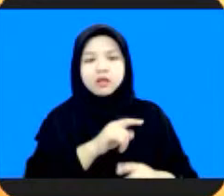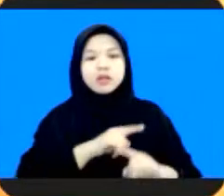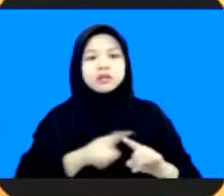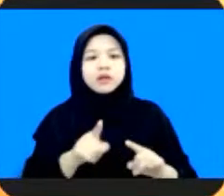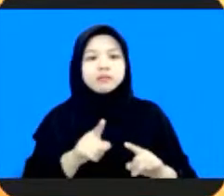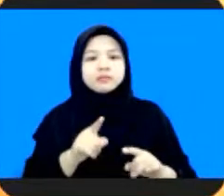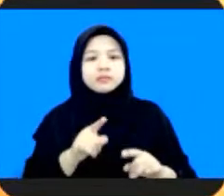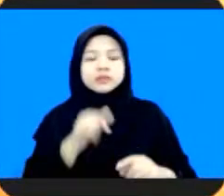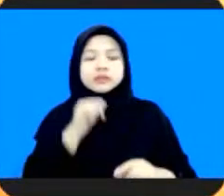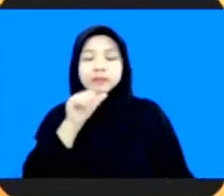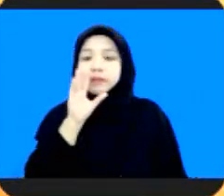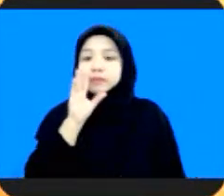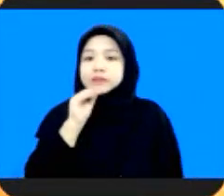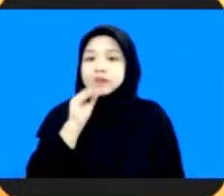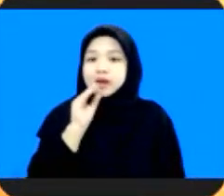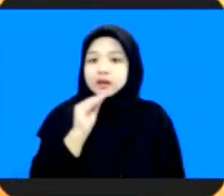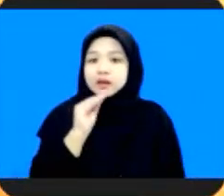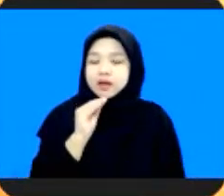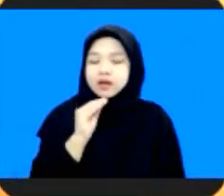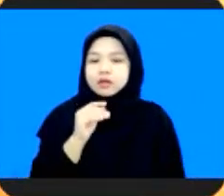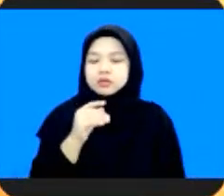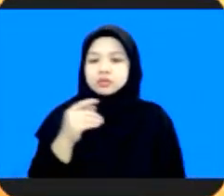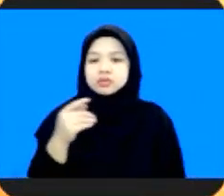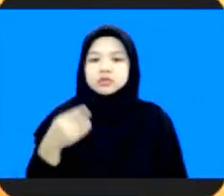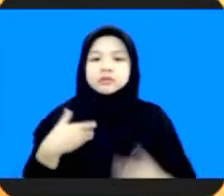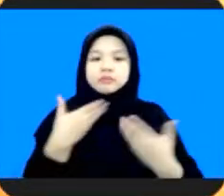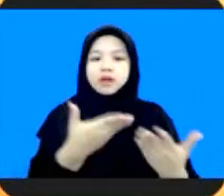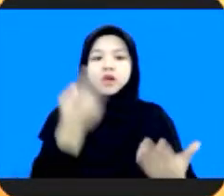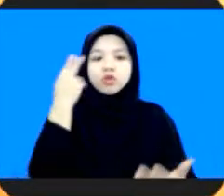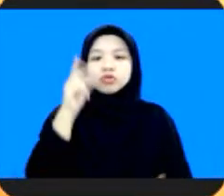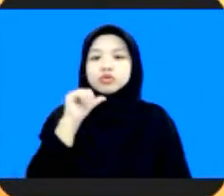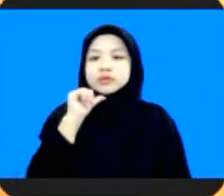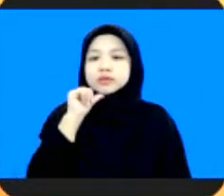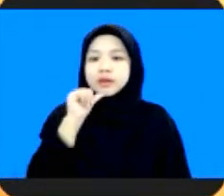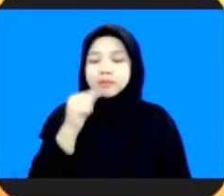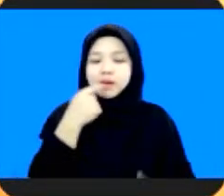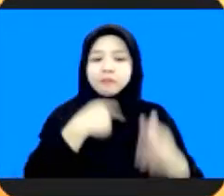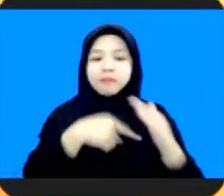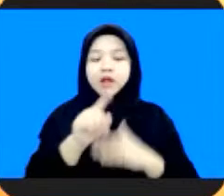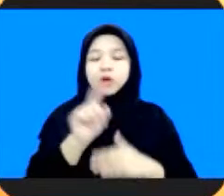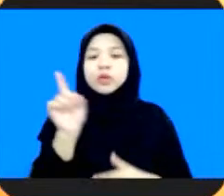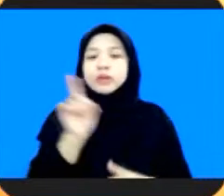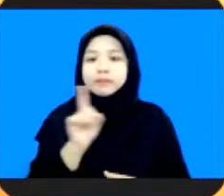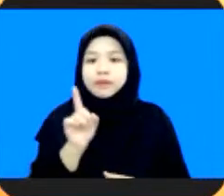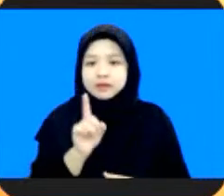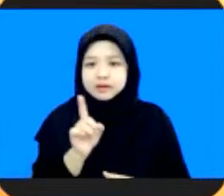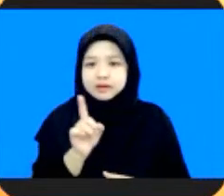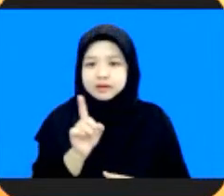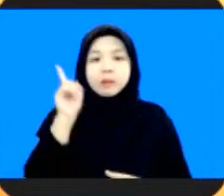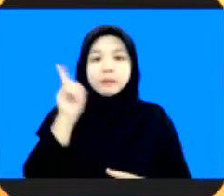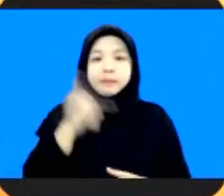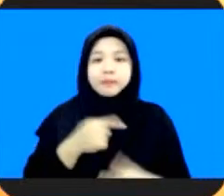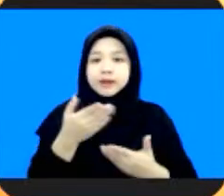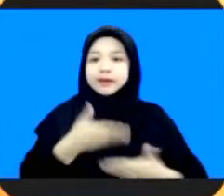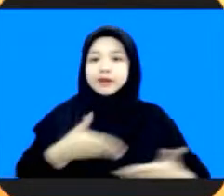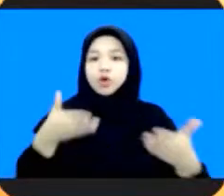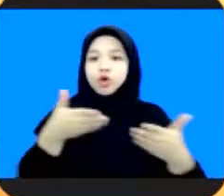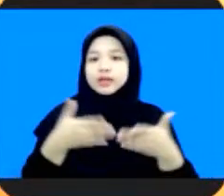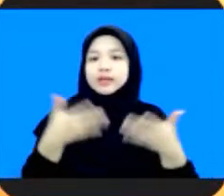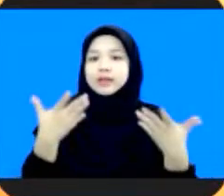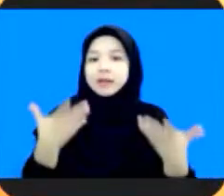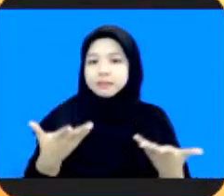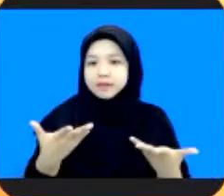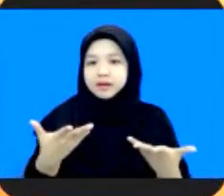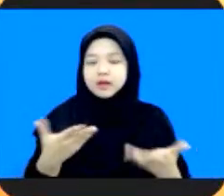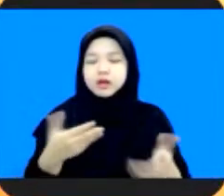whom, through what channel, and the context of a power relationship between the people